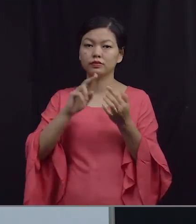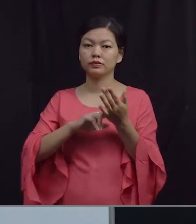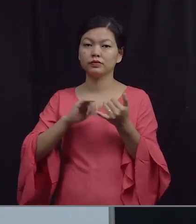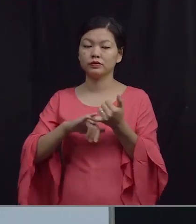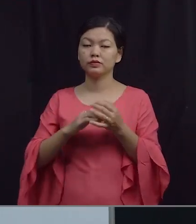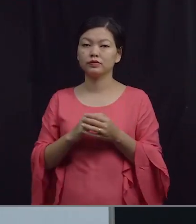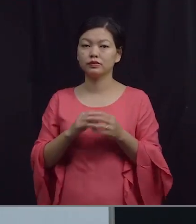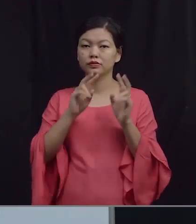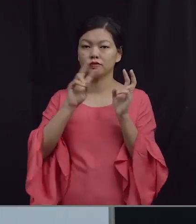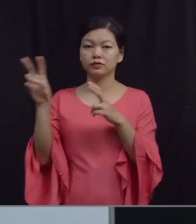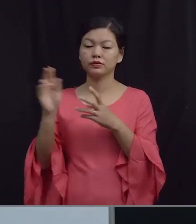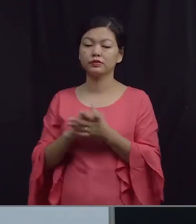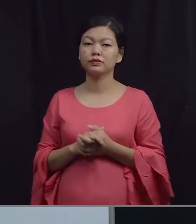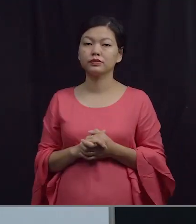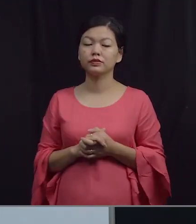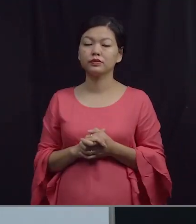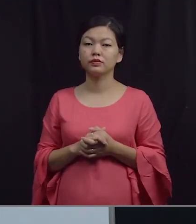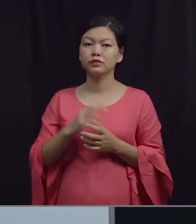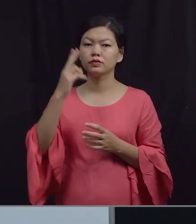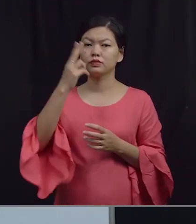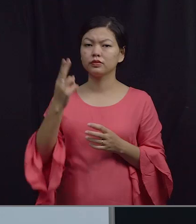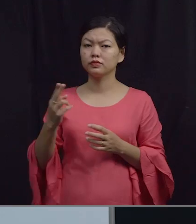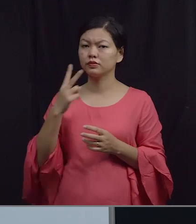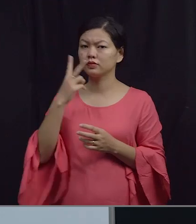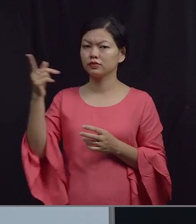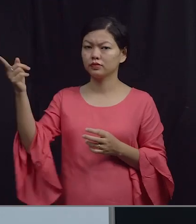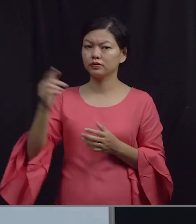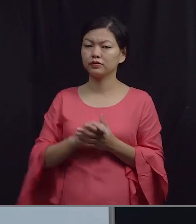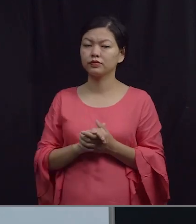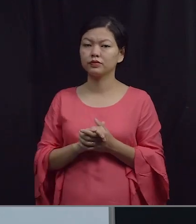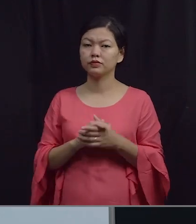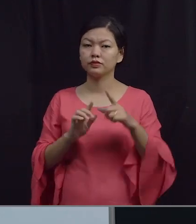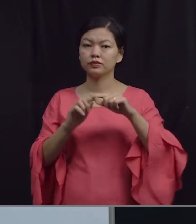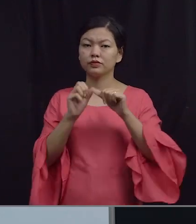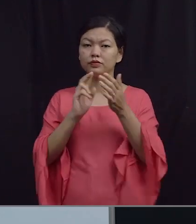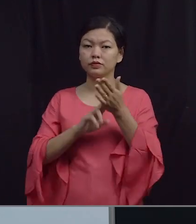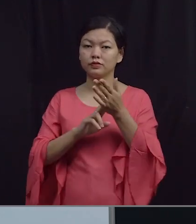Okay, now look here. So from the diagram, as we can tan delta